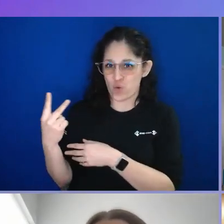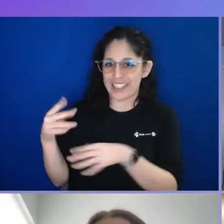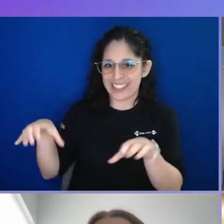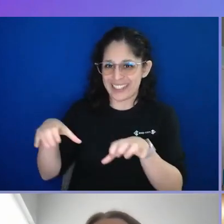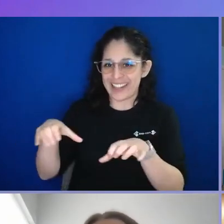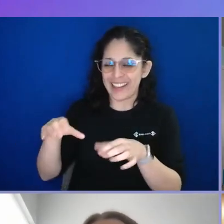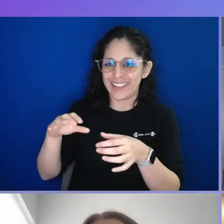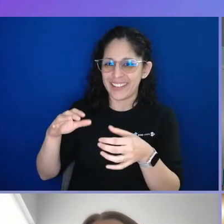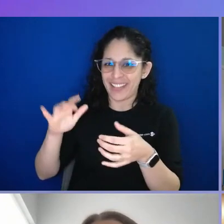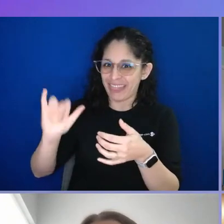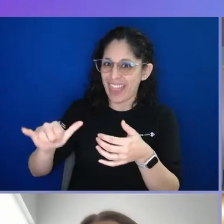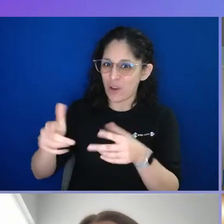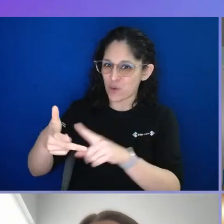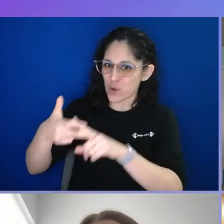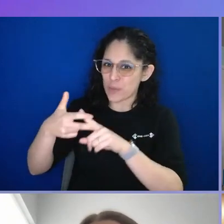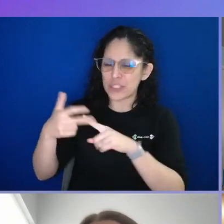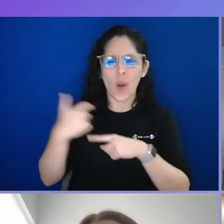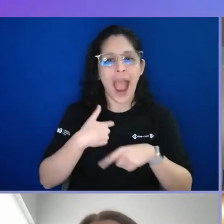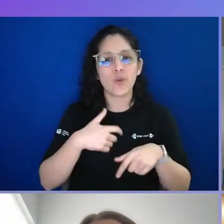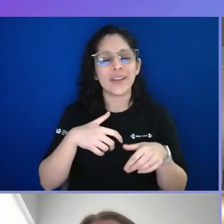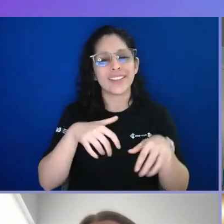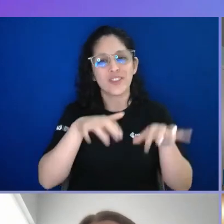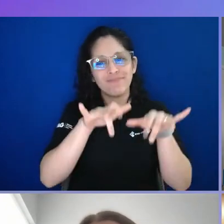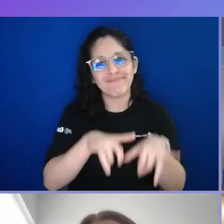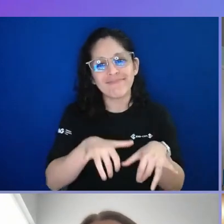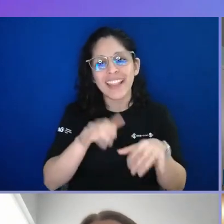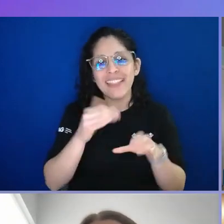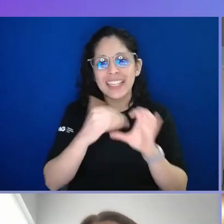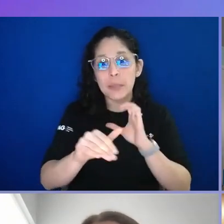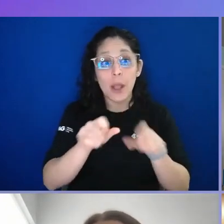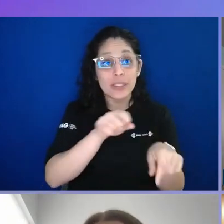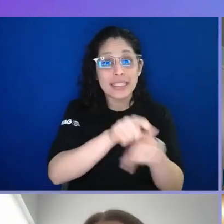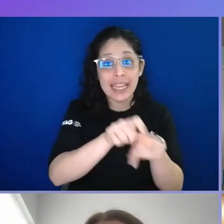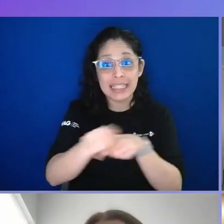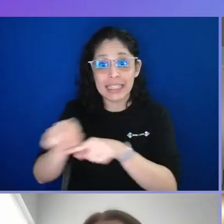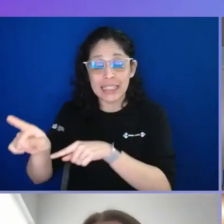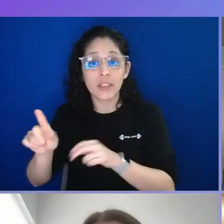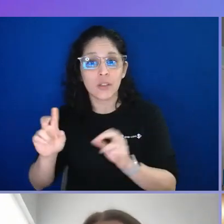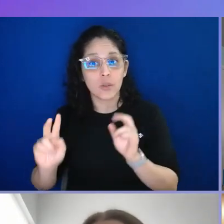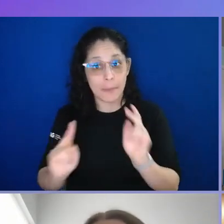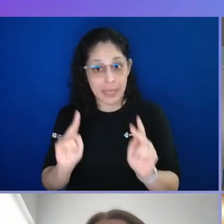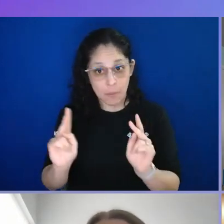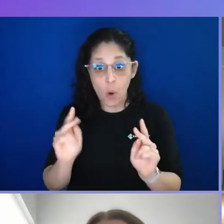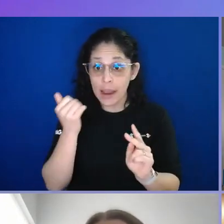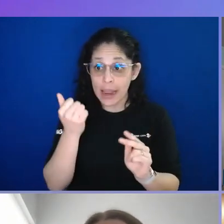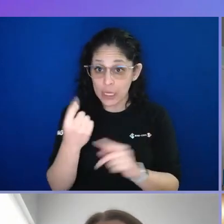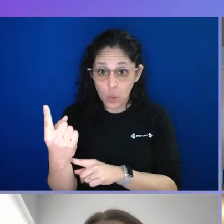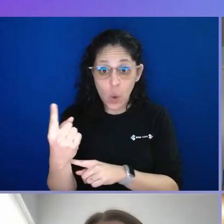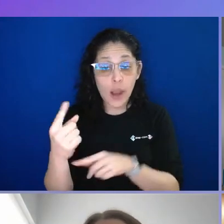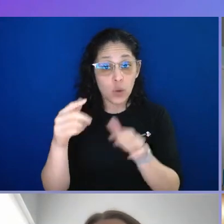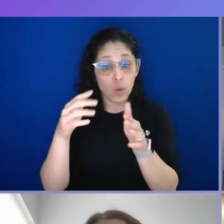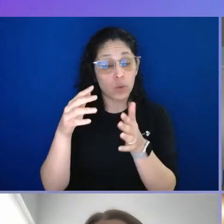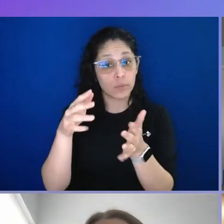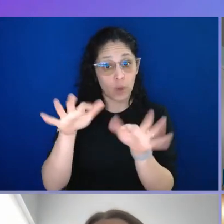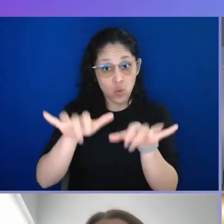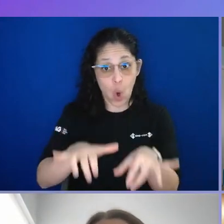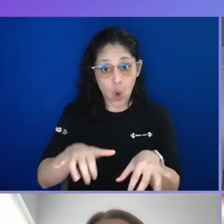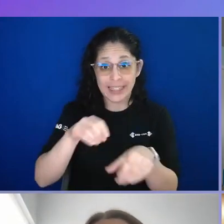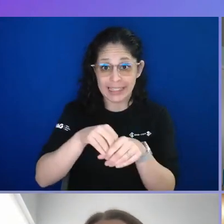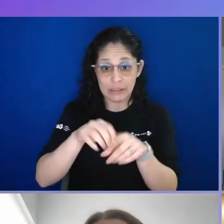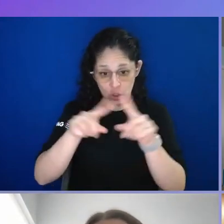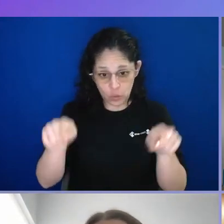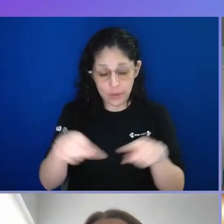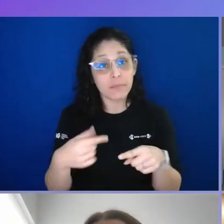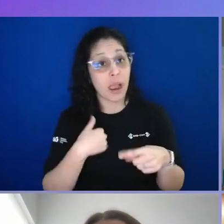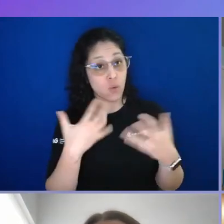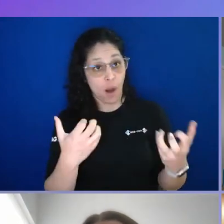up that email and send that out to individuals over email. And if anyone wrote in the screener that they would like to be contacted over the phone, I would follow